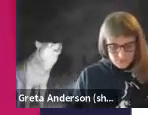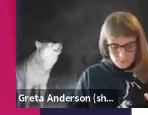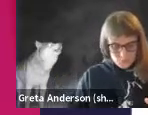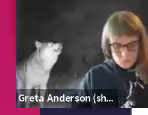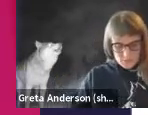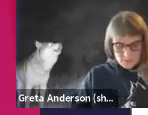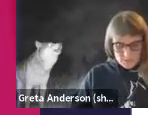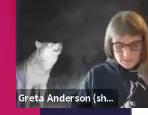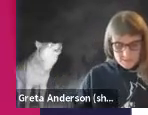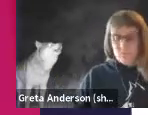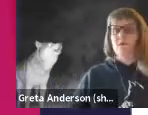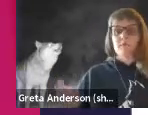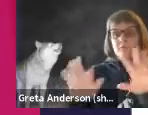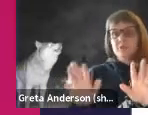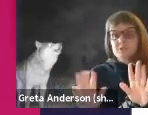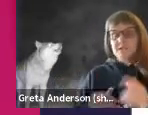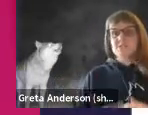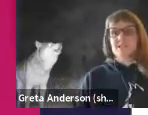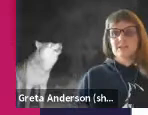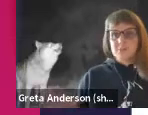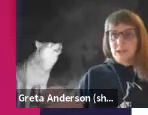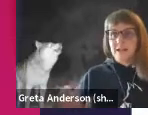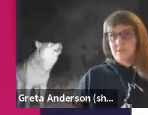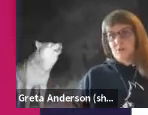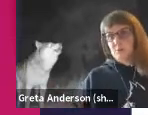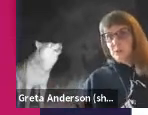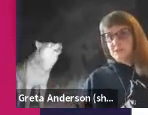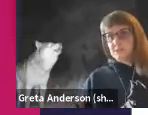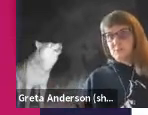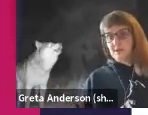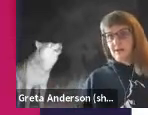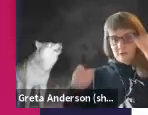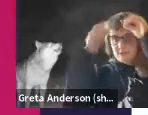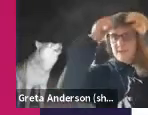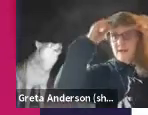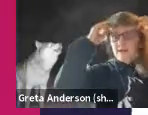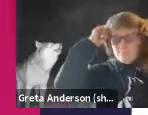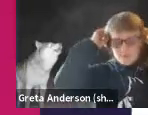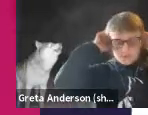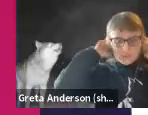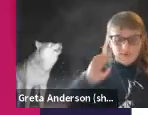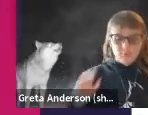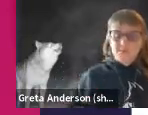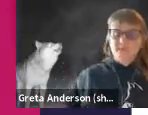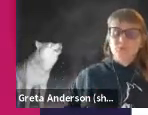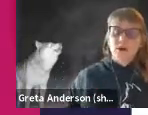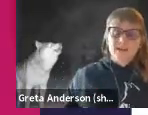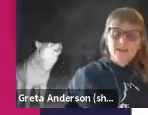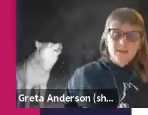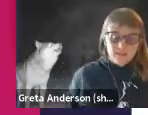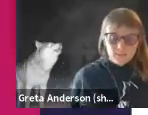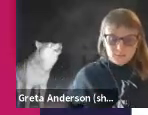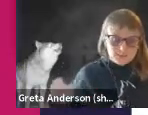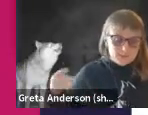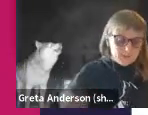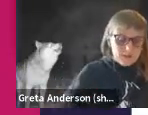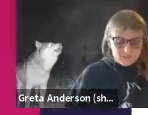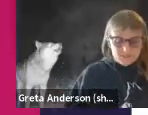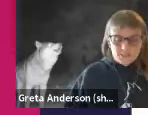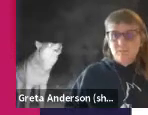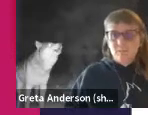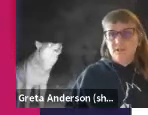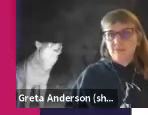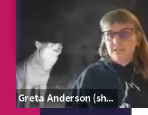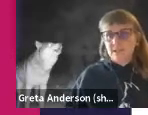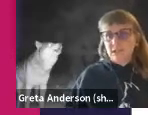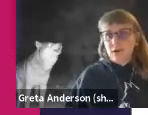has a few, well, first I should say there's lots of roadblocks to recovery. There's a lot of reasons why the